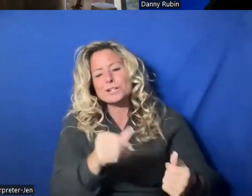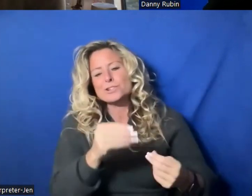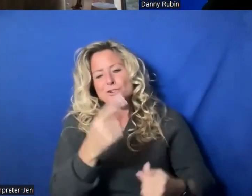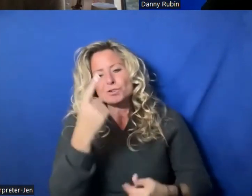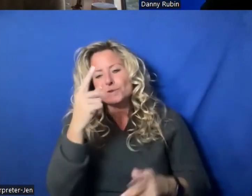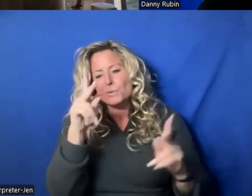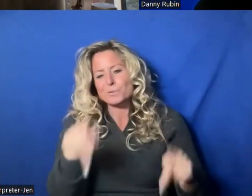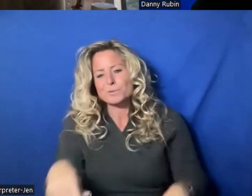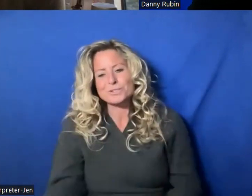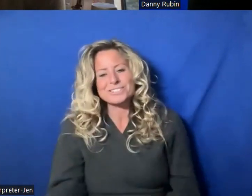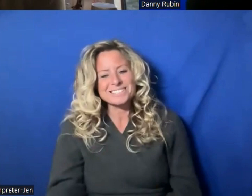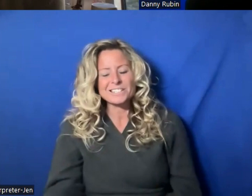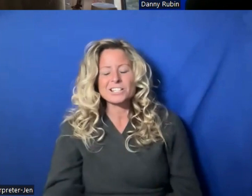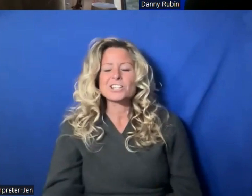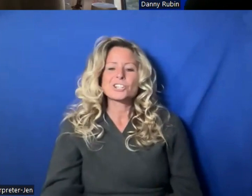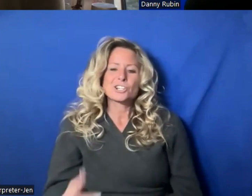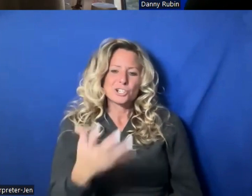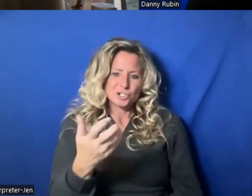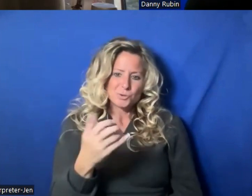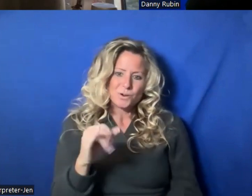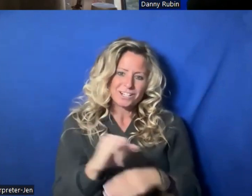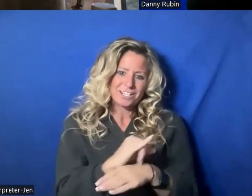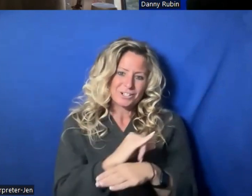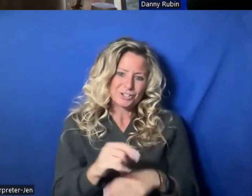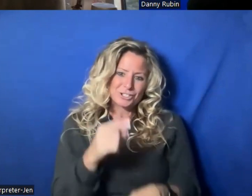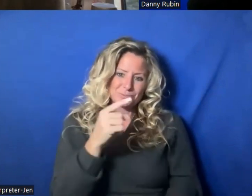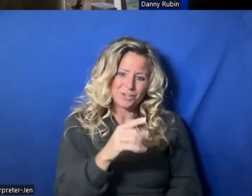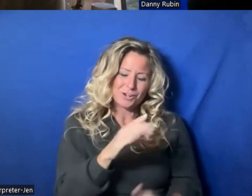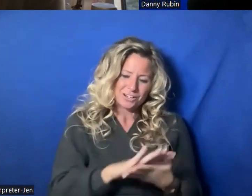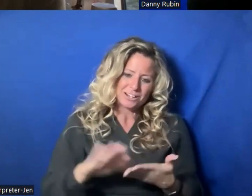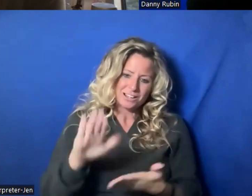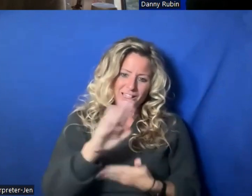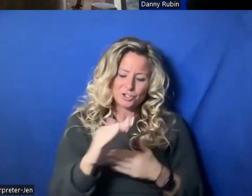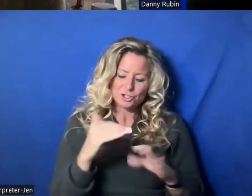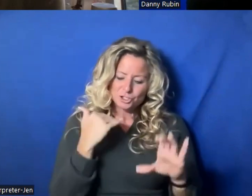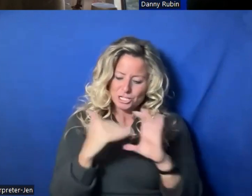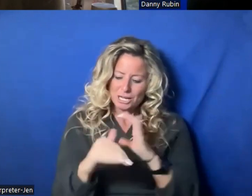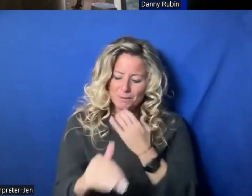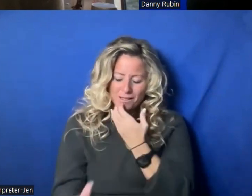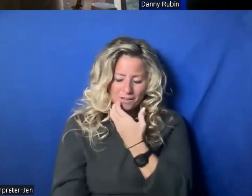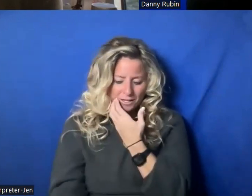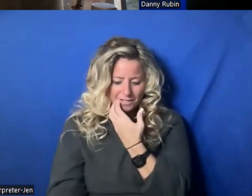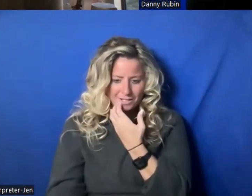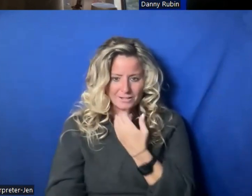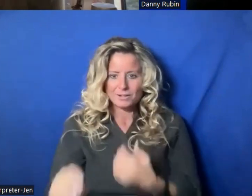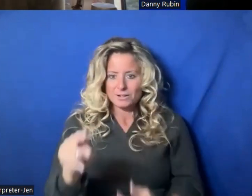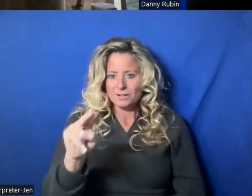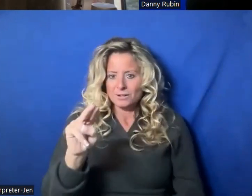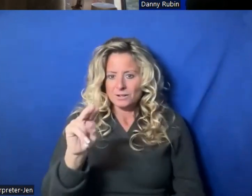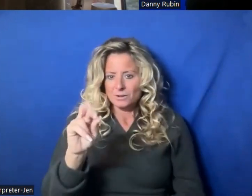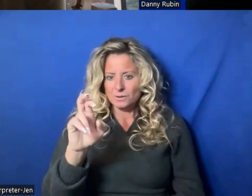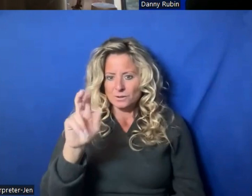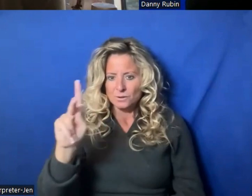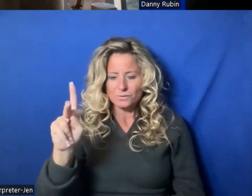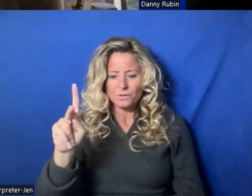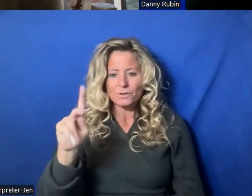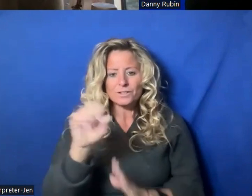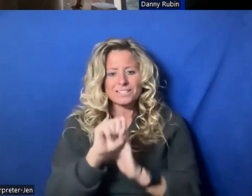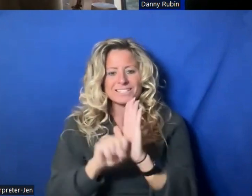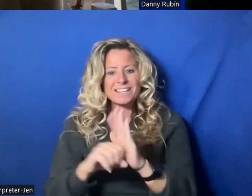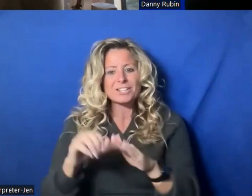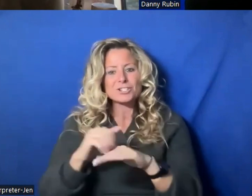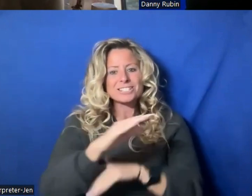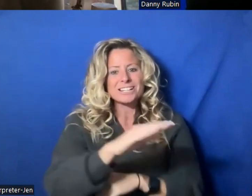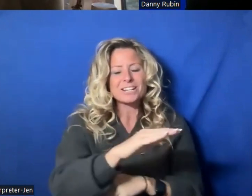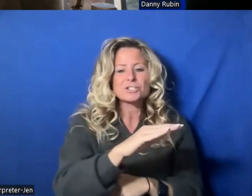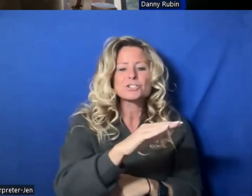who she wanted an internship at a college, and she emailed Norfolk State, and then she forwarded that email to Christopher Newport, and then